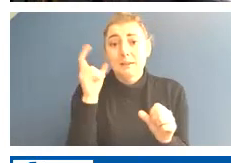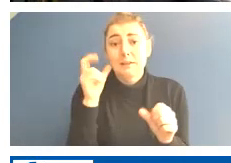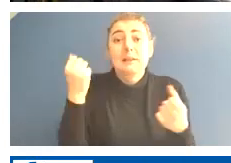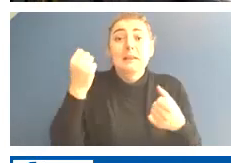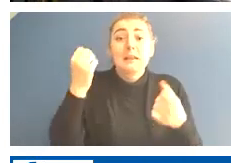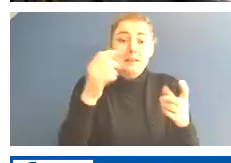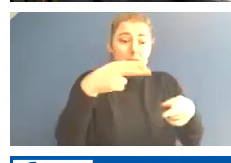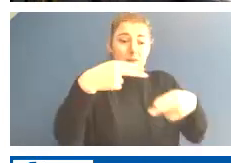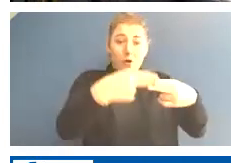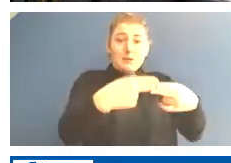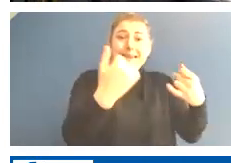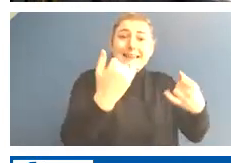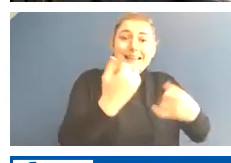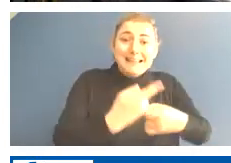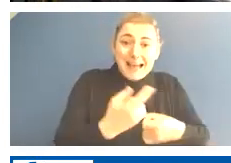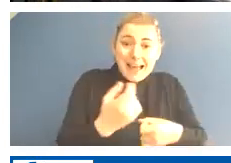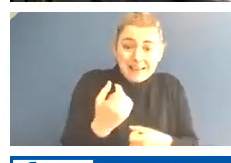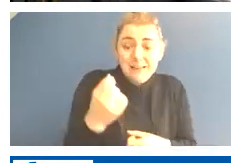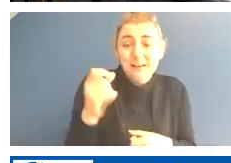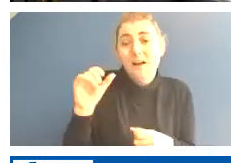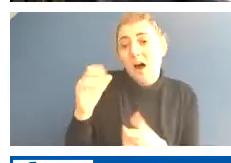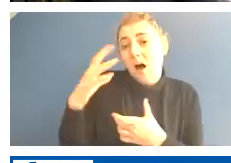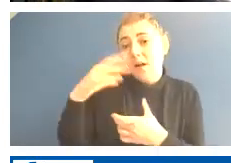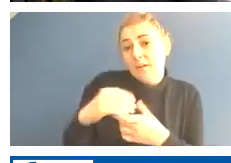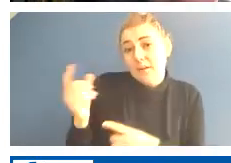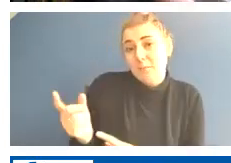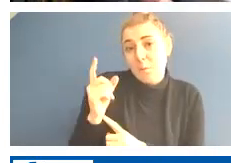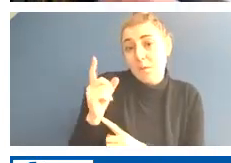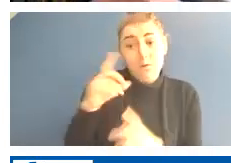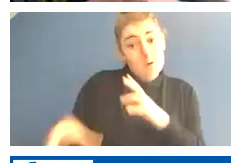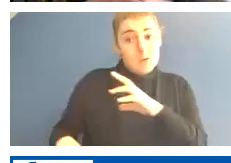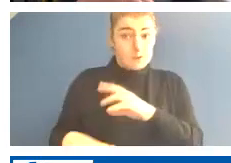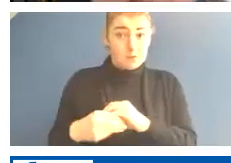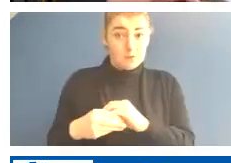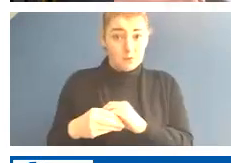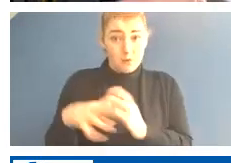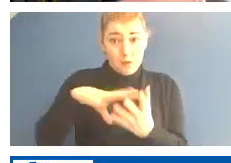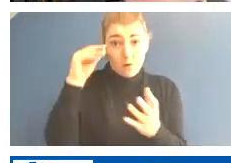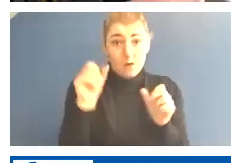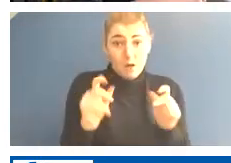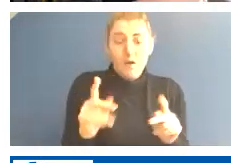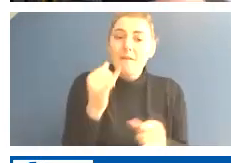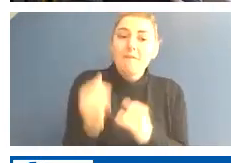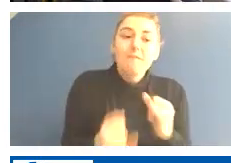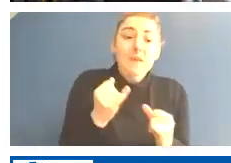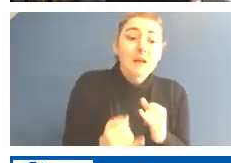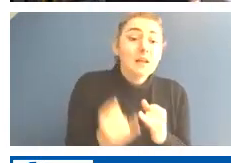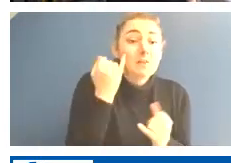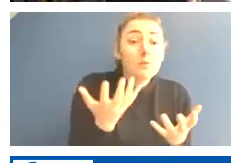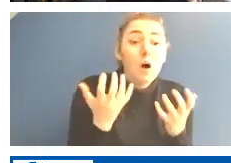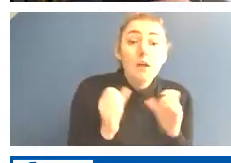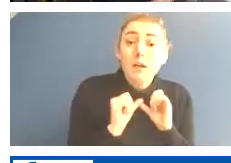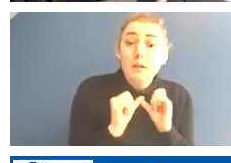Moment podcast for an additional learning opportunity. Finally, if you are looking for